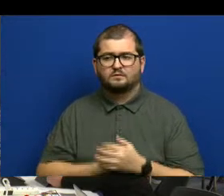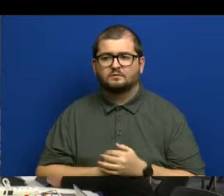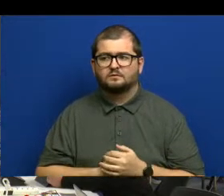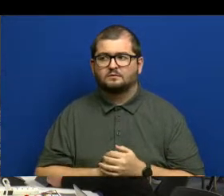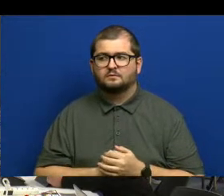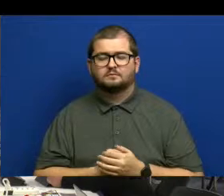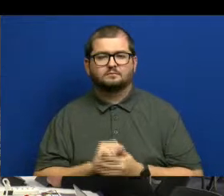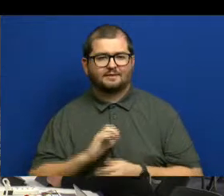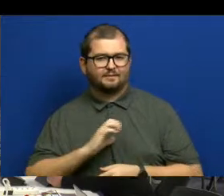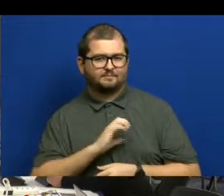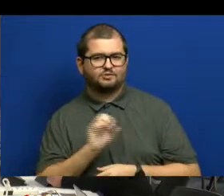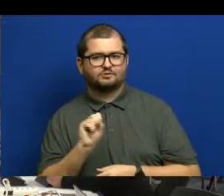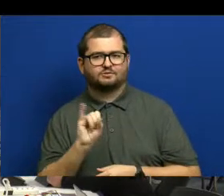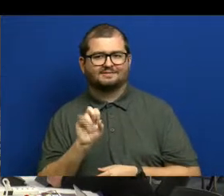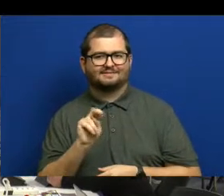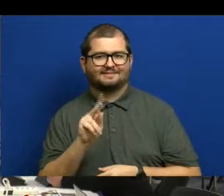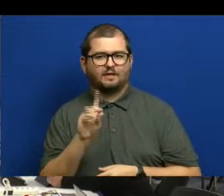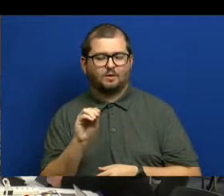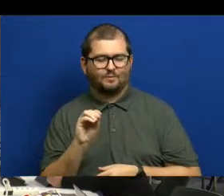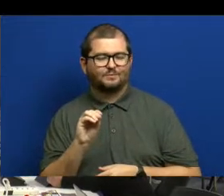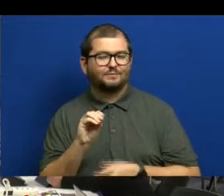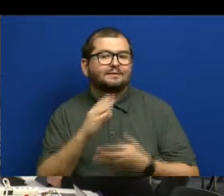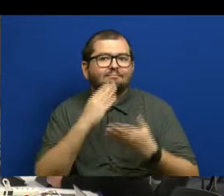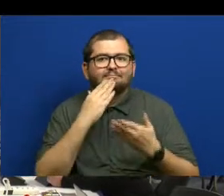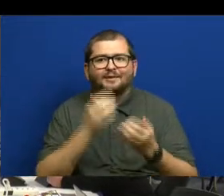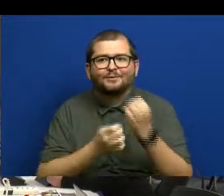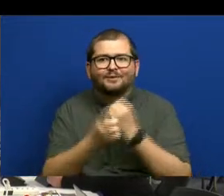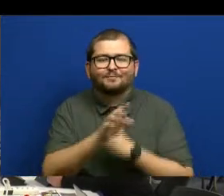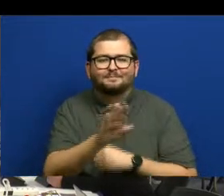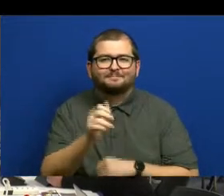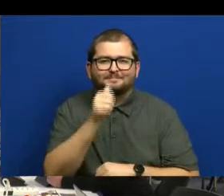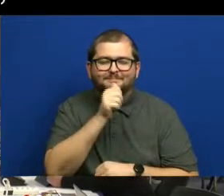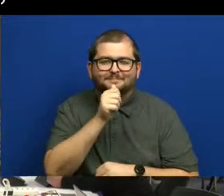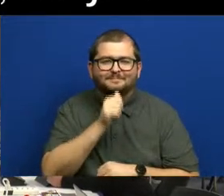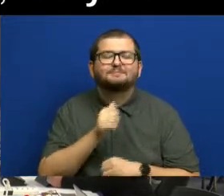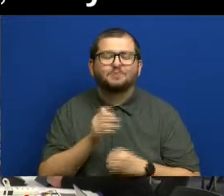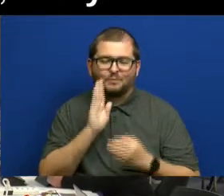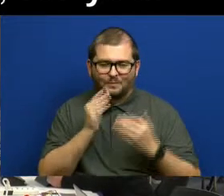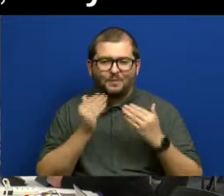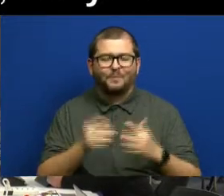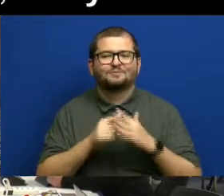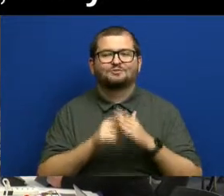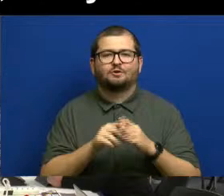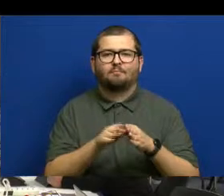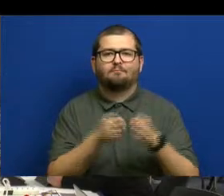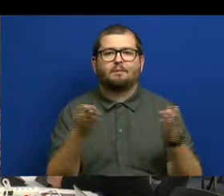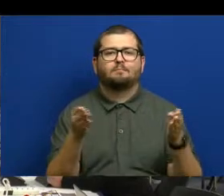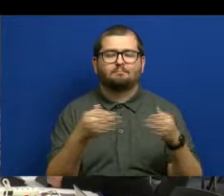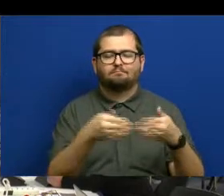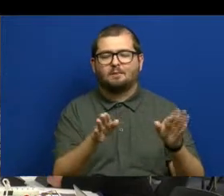This is Commissioner Sanko. Thank you everyone for your patience. We will start with public comments then.